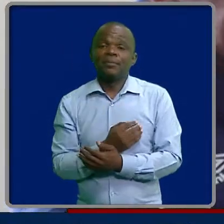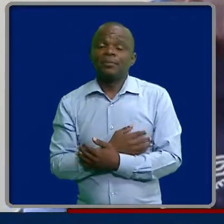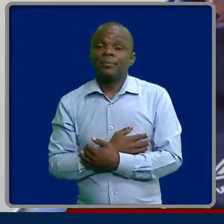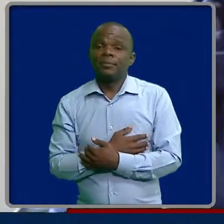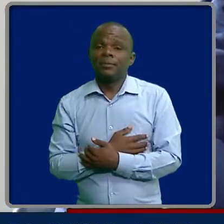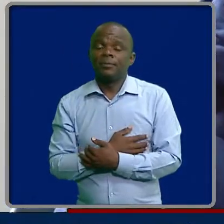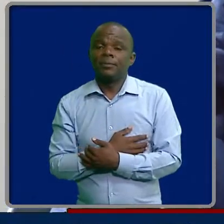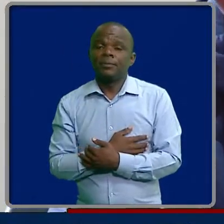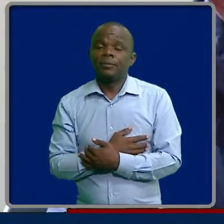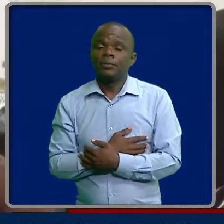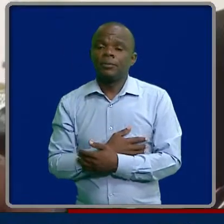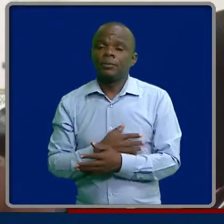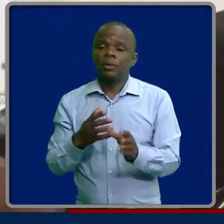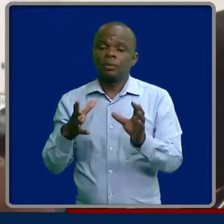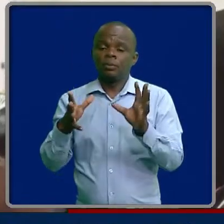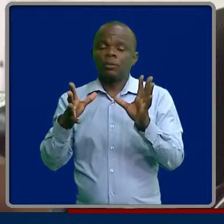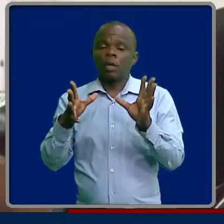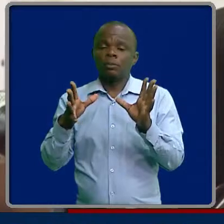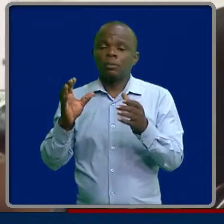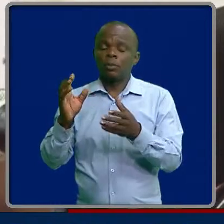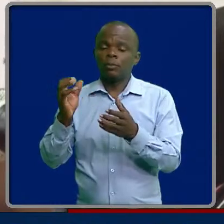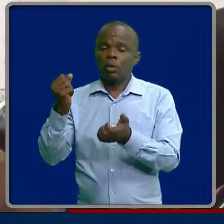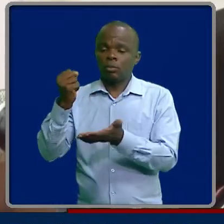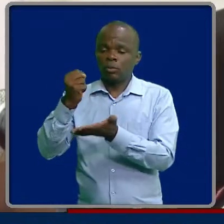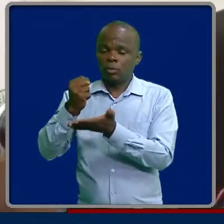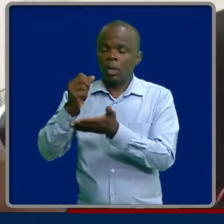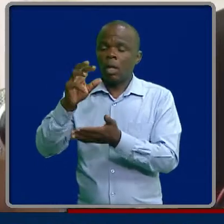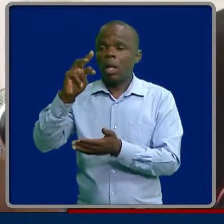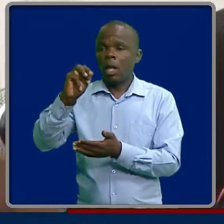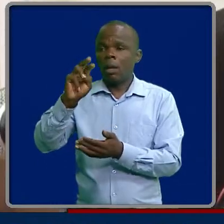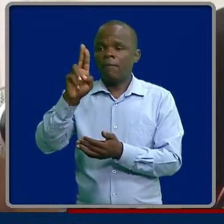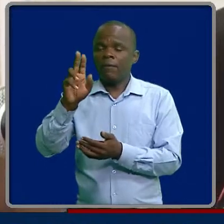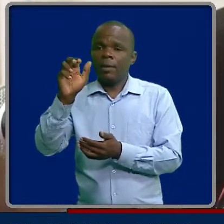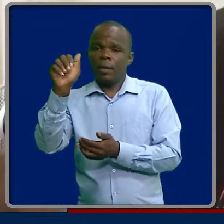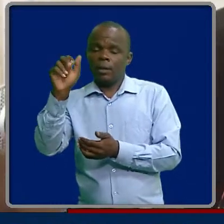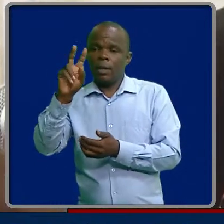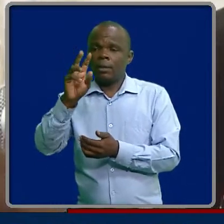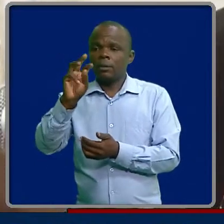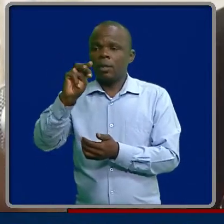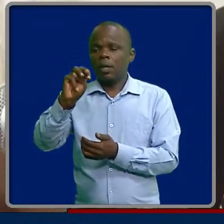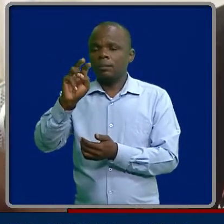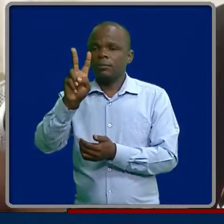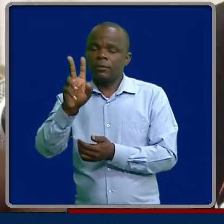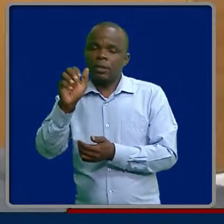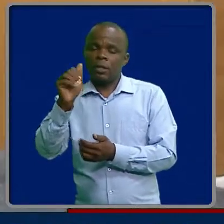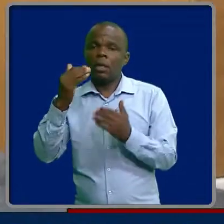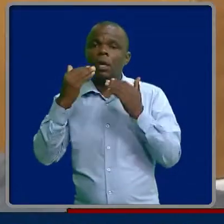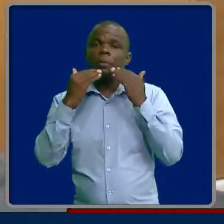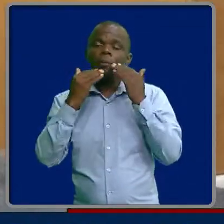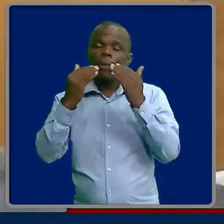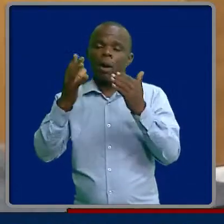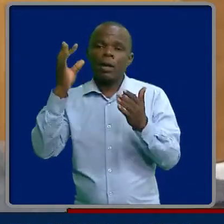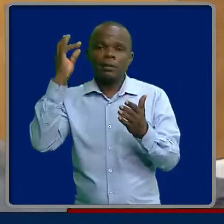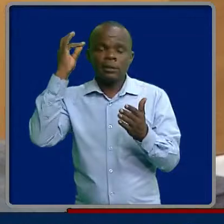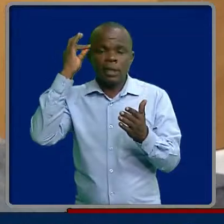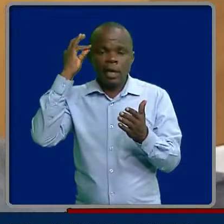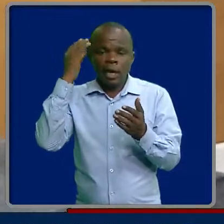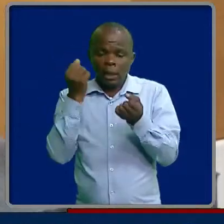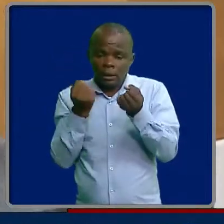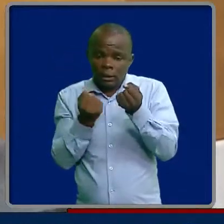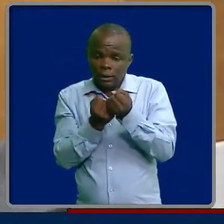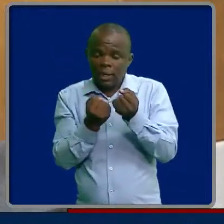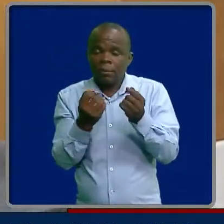Both Ncebetero MVA Fund and Premier League of Eswatini have also applauded His Majesty for his kind gesture to the